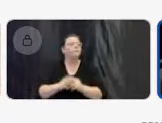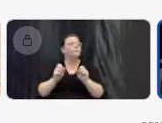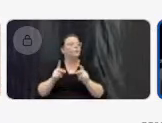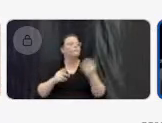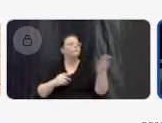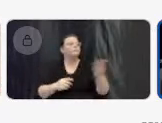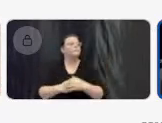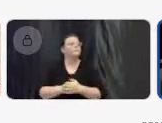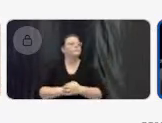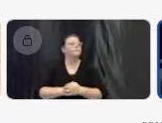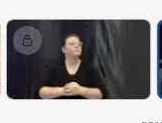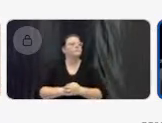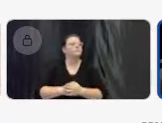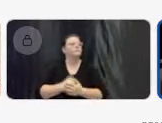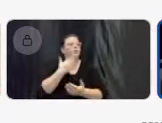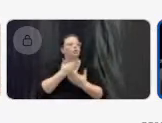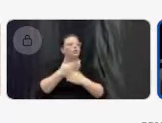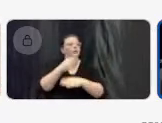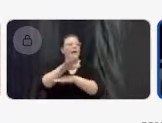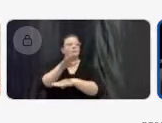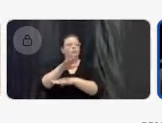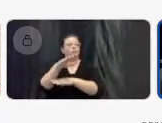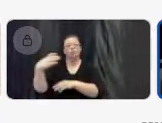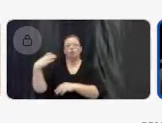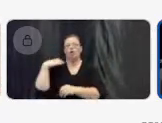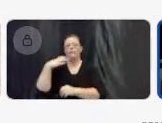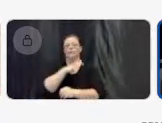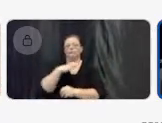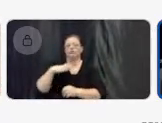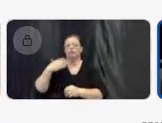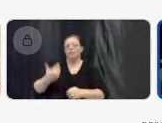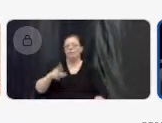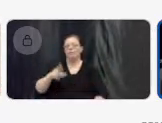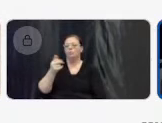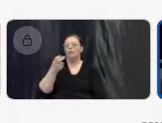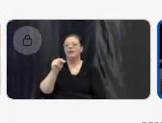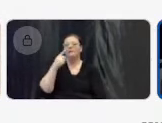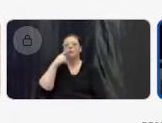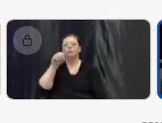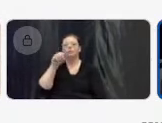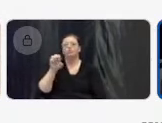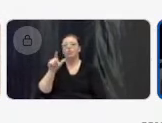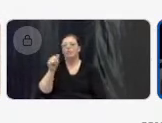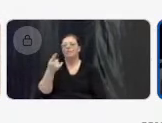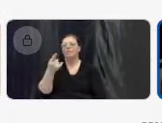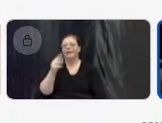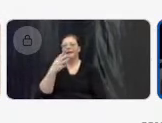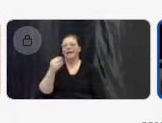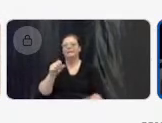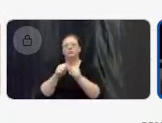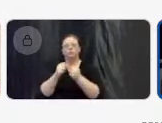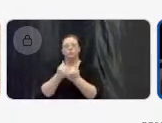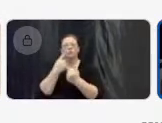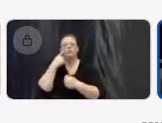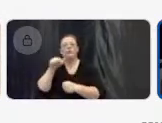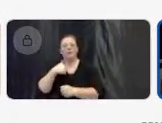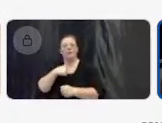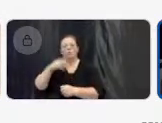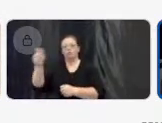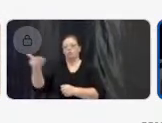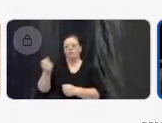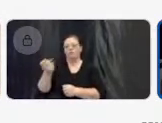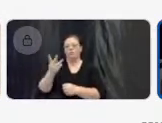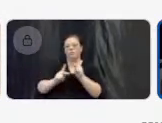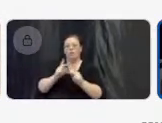sir. Good afternoon, Chairman and Commissioners. I'm Brian Dale from Joe White & Associates, and I'd like to introduce a few people with our team.